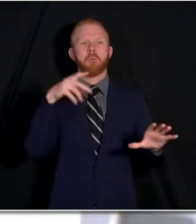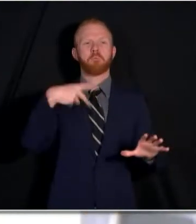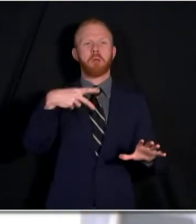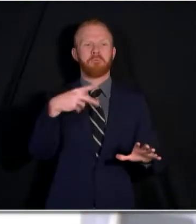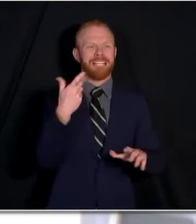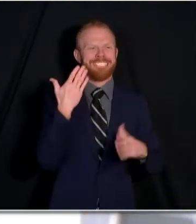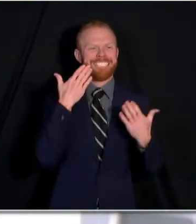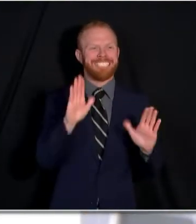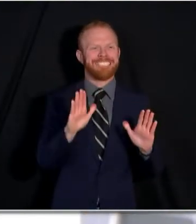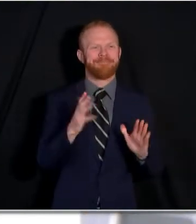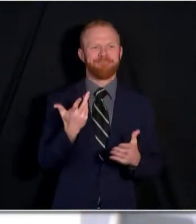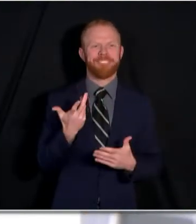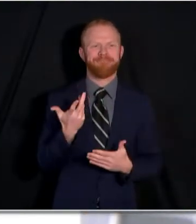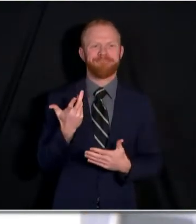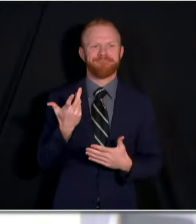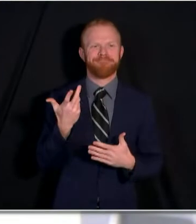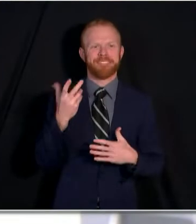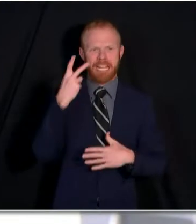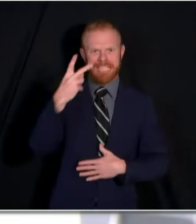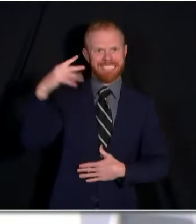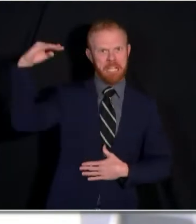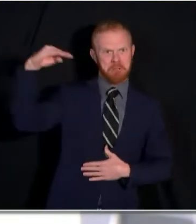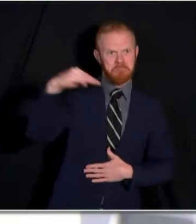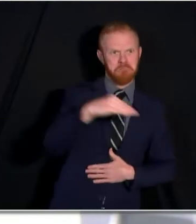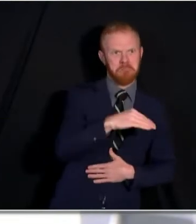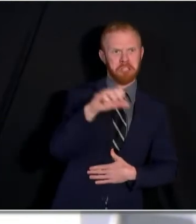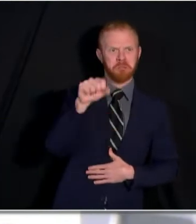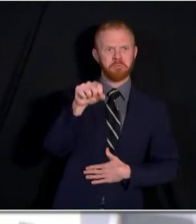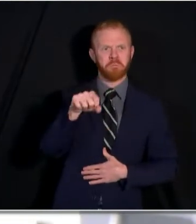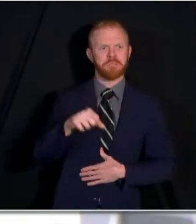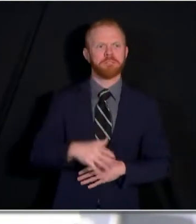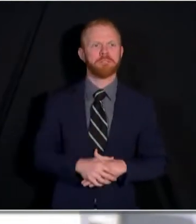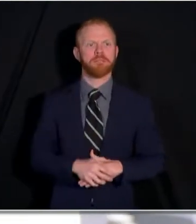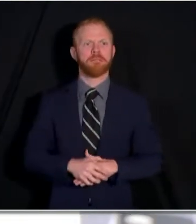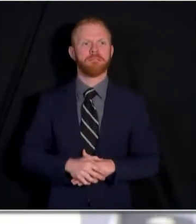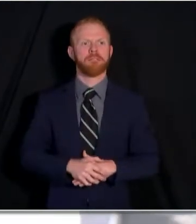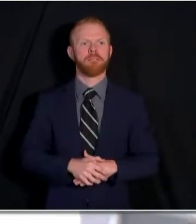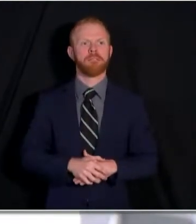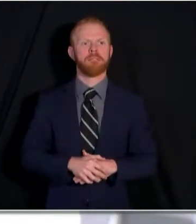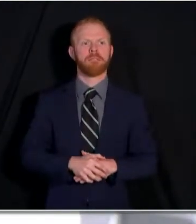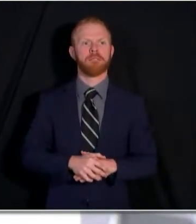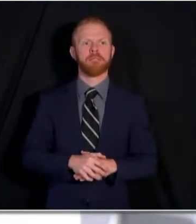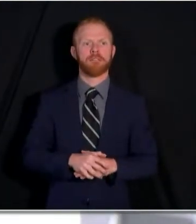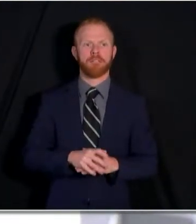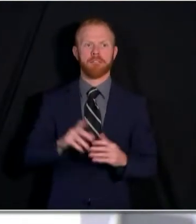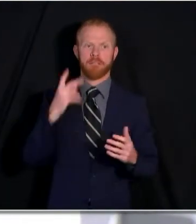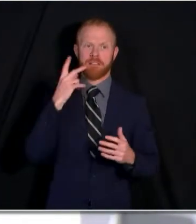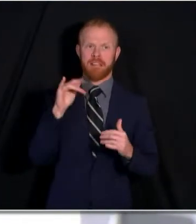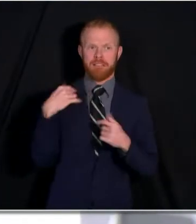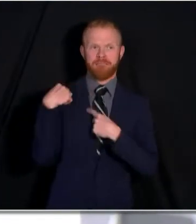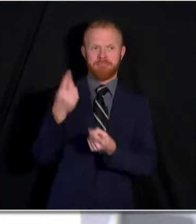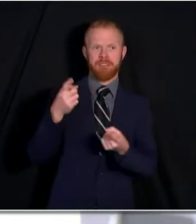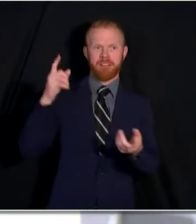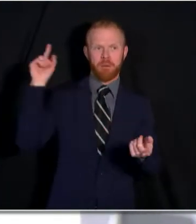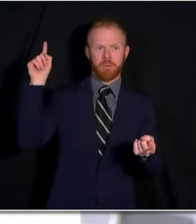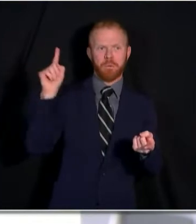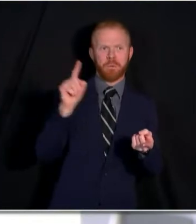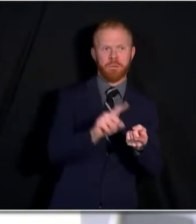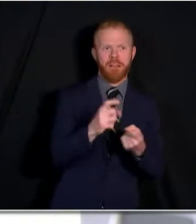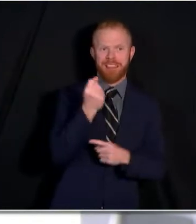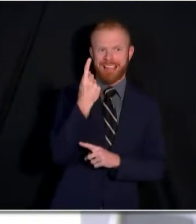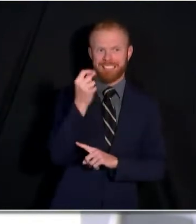lines, 3.5% 7-day positivity rate. Remember, we were 11.4% a month